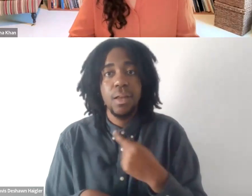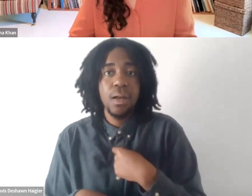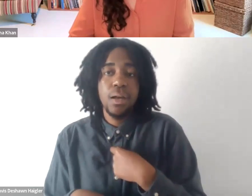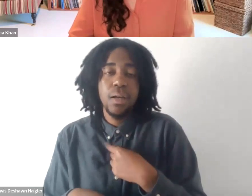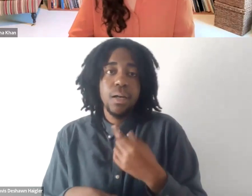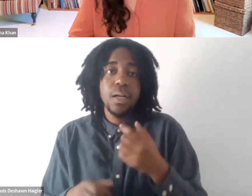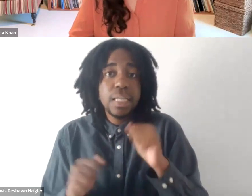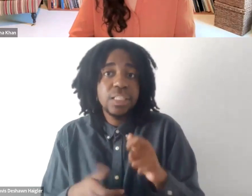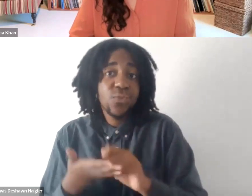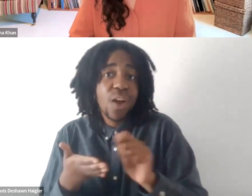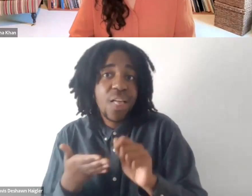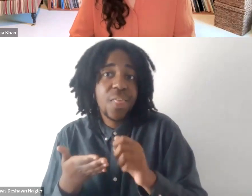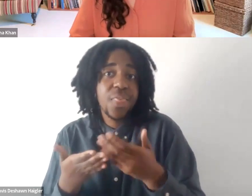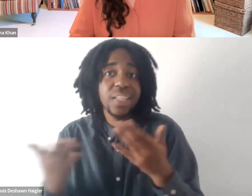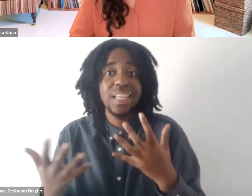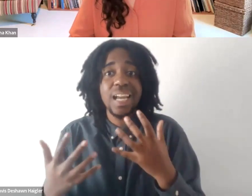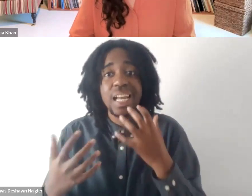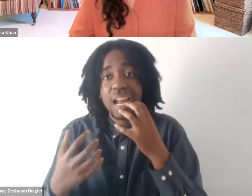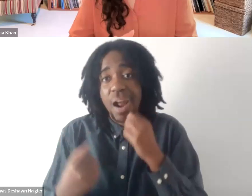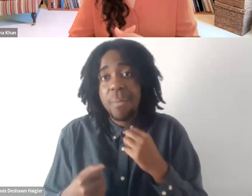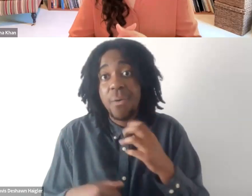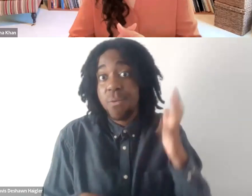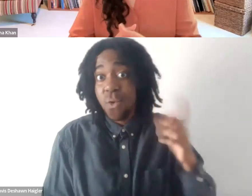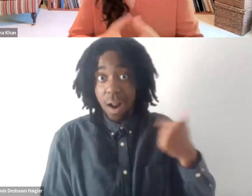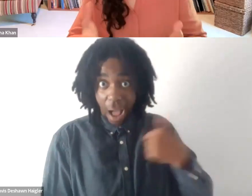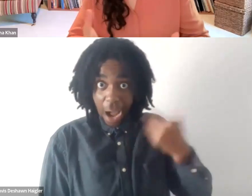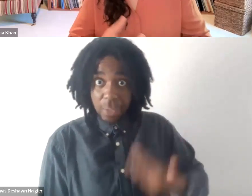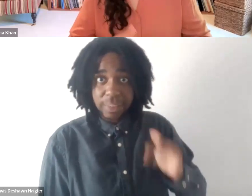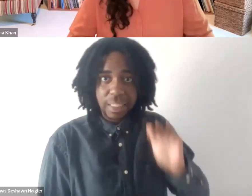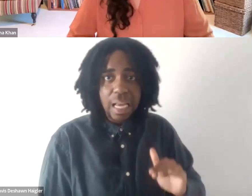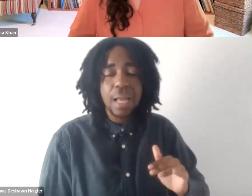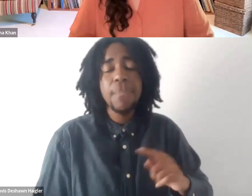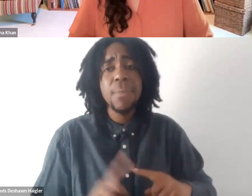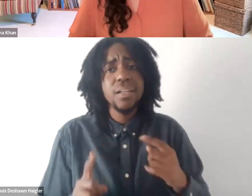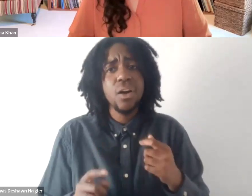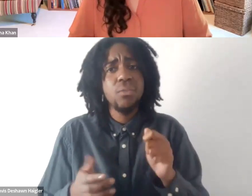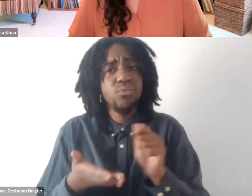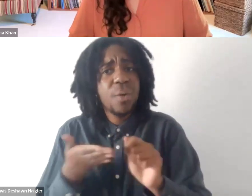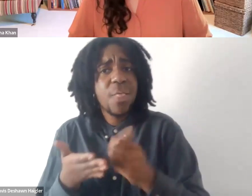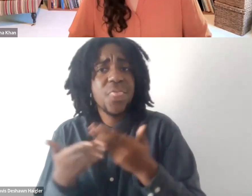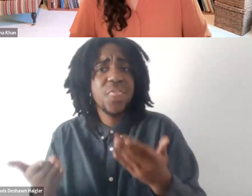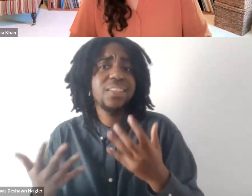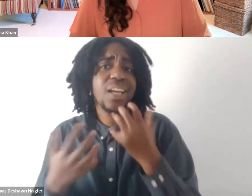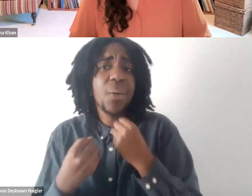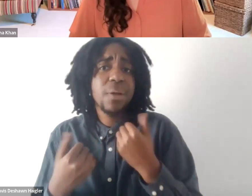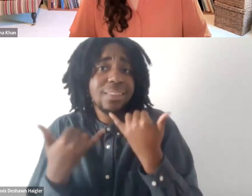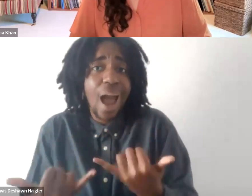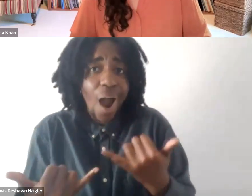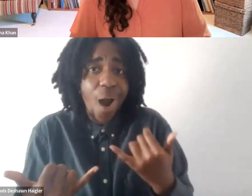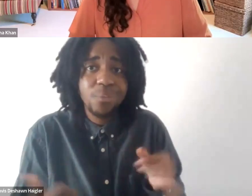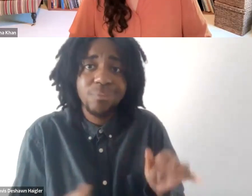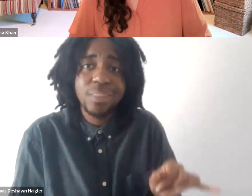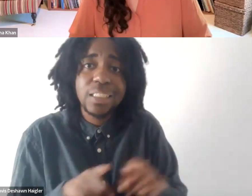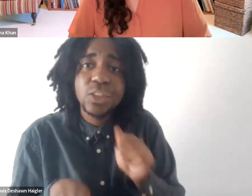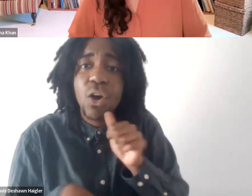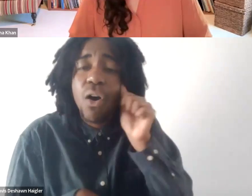things I still care about now. And hopefully get to explore those ideas and themes and stories in a way